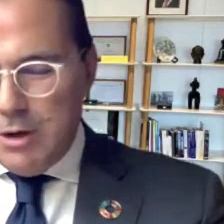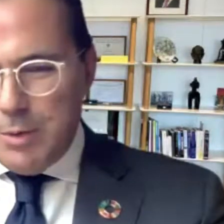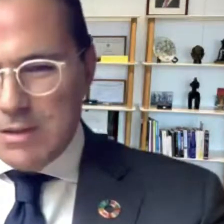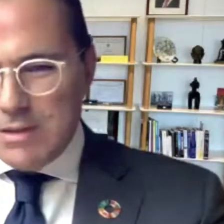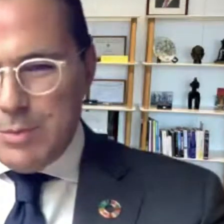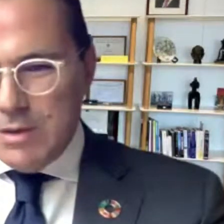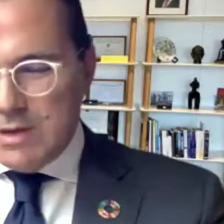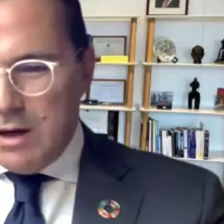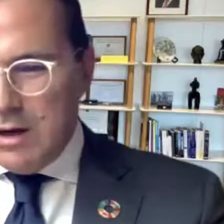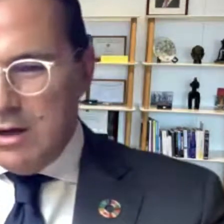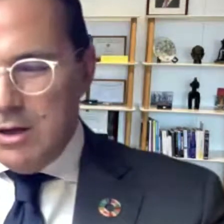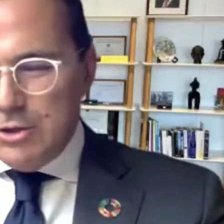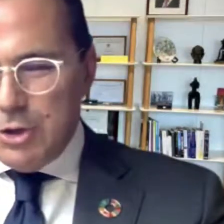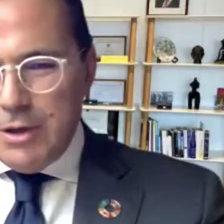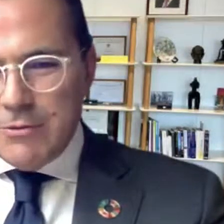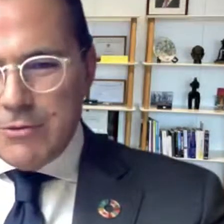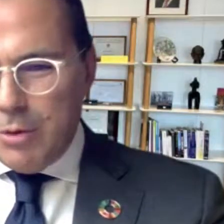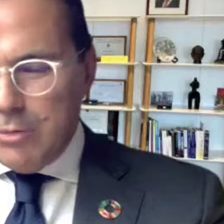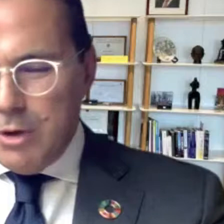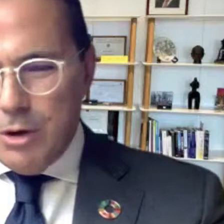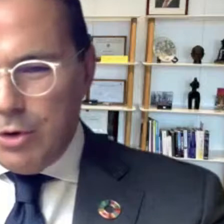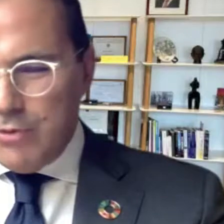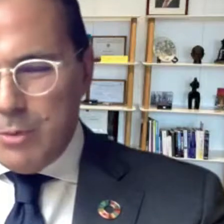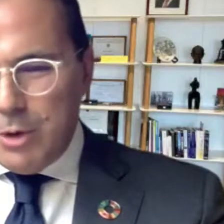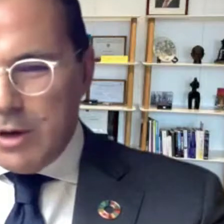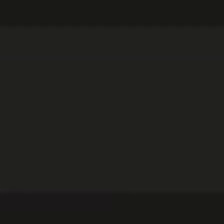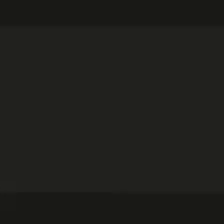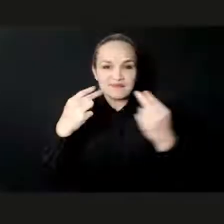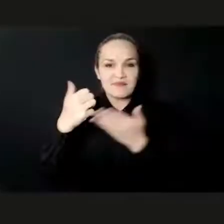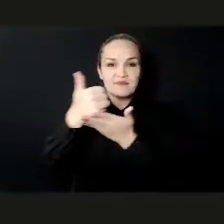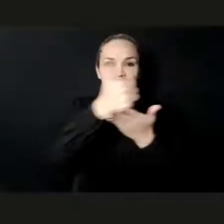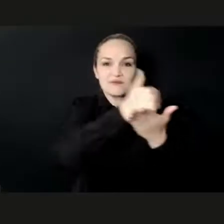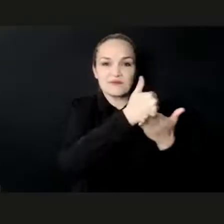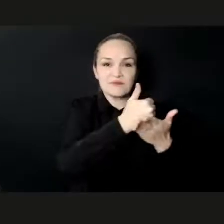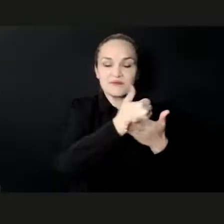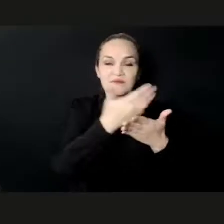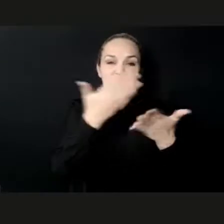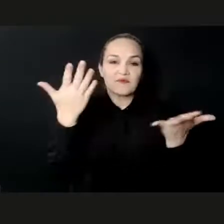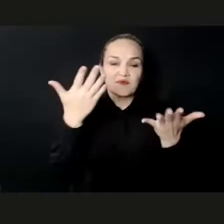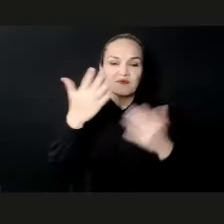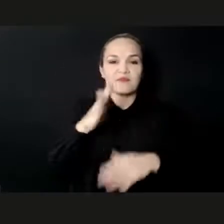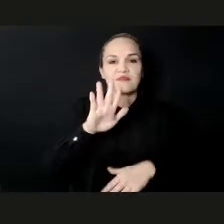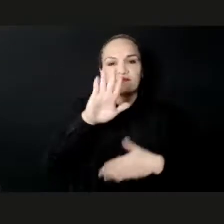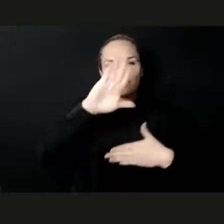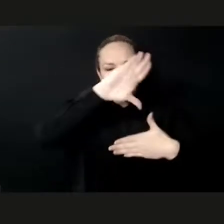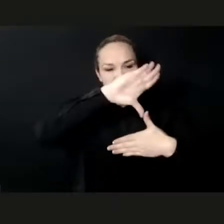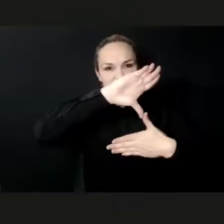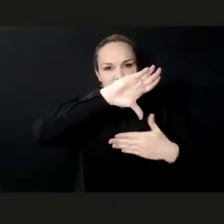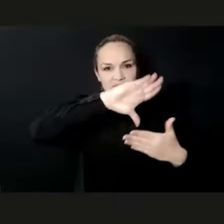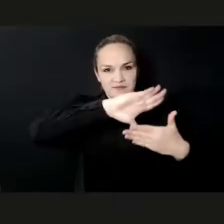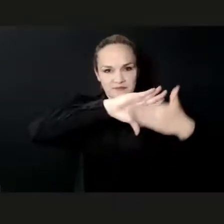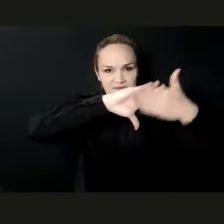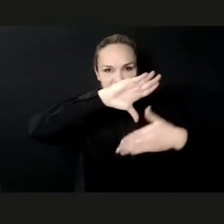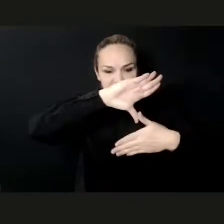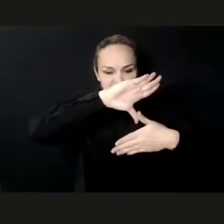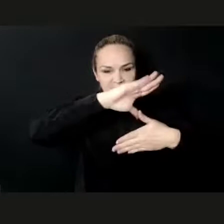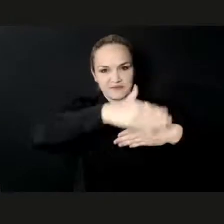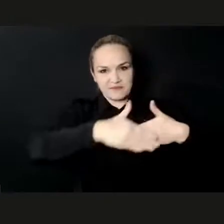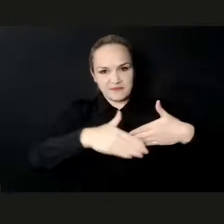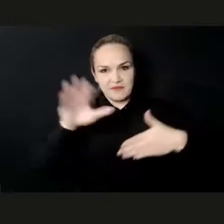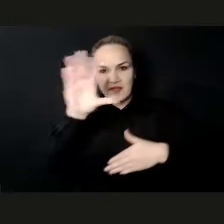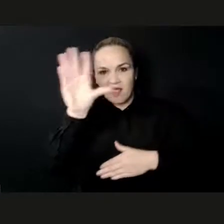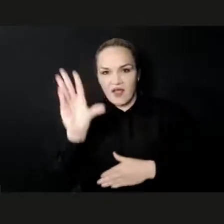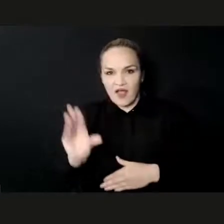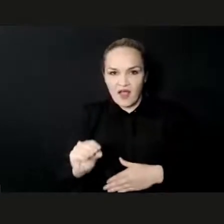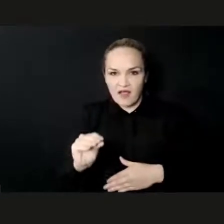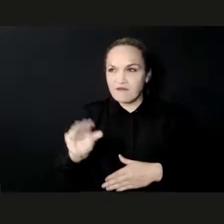I know participants are joining from North America, from Europe of course, from Africa. So dear participants, colleagues and